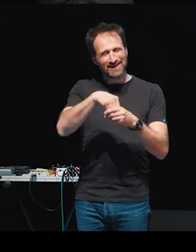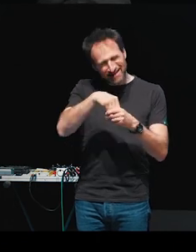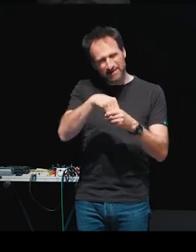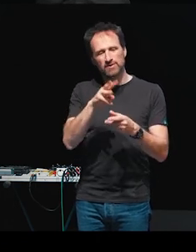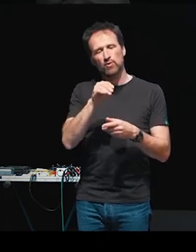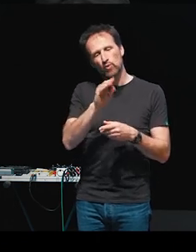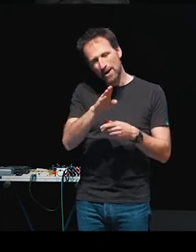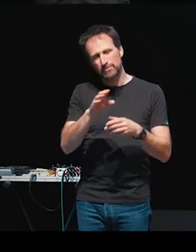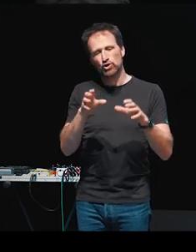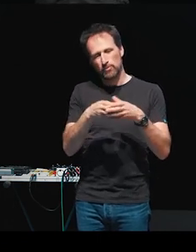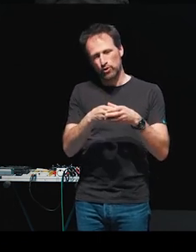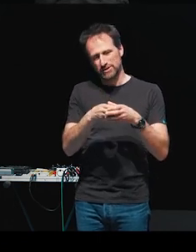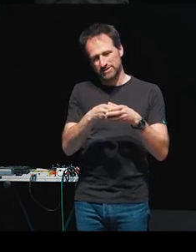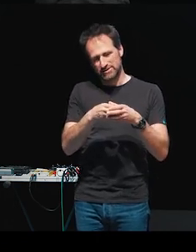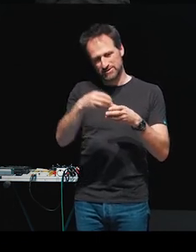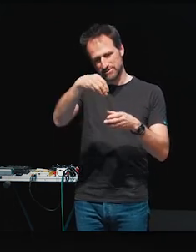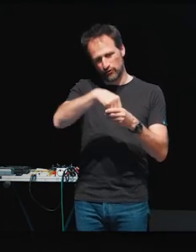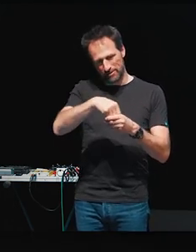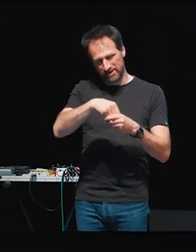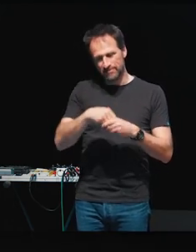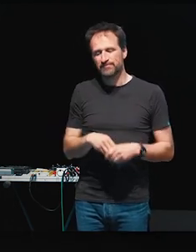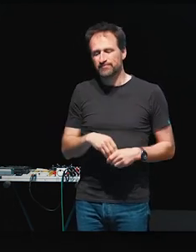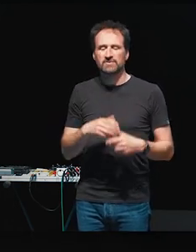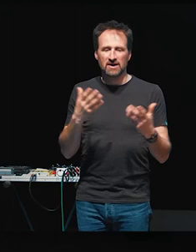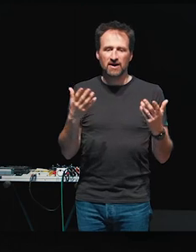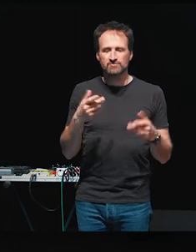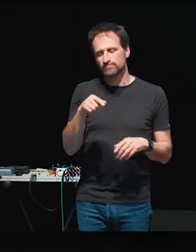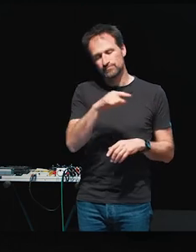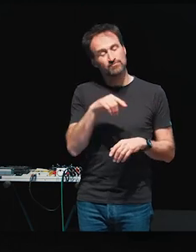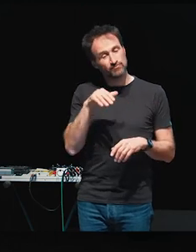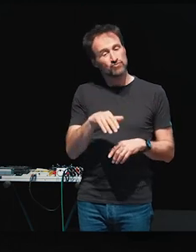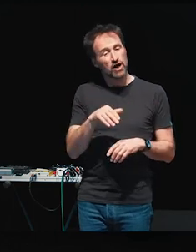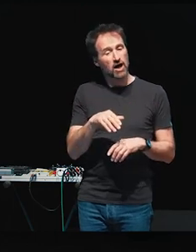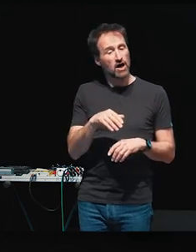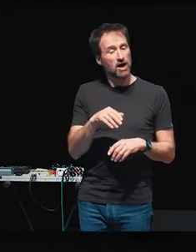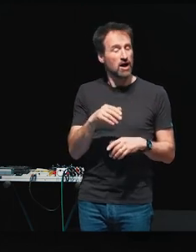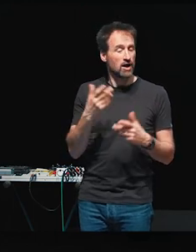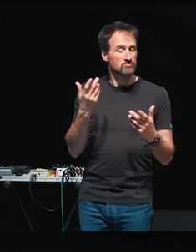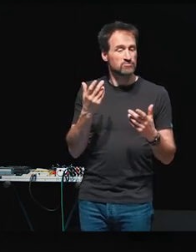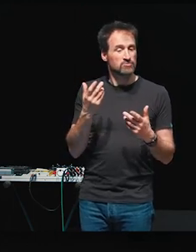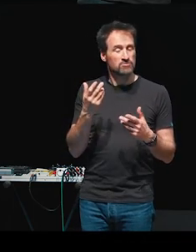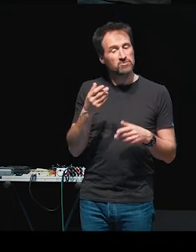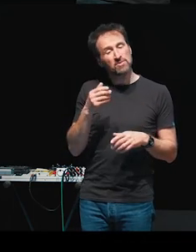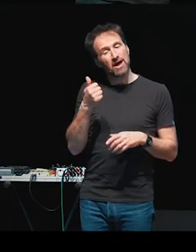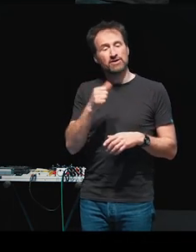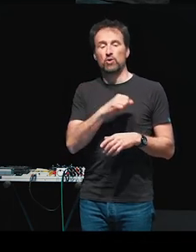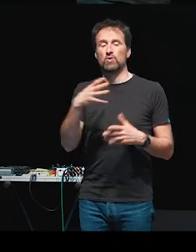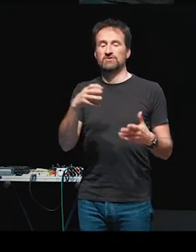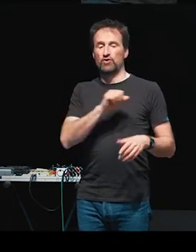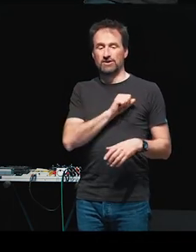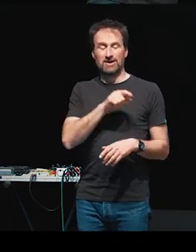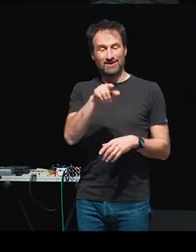very coarse-grained web components, but this comes with a big advantage. Namely, you have a unified API for the